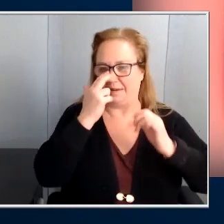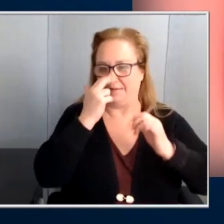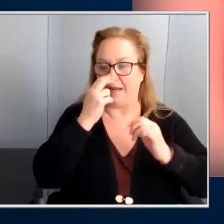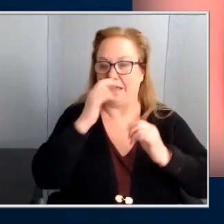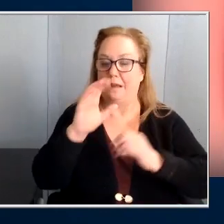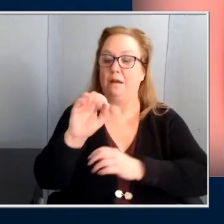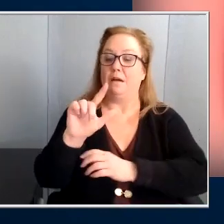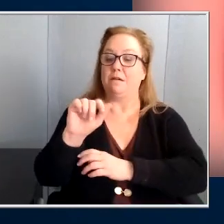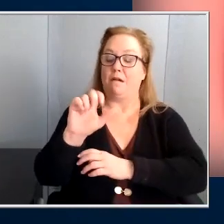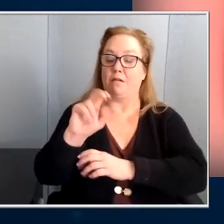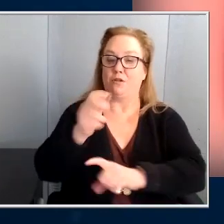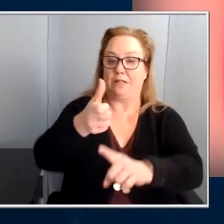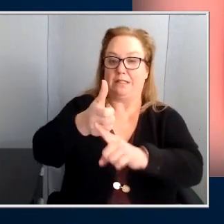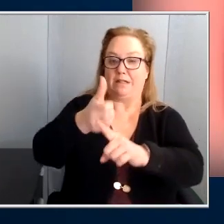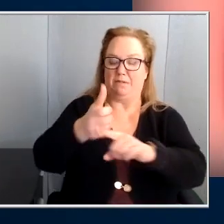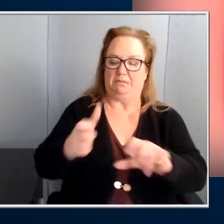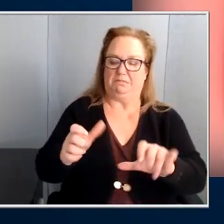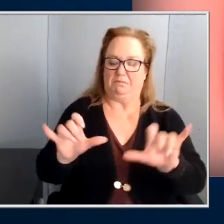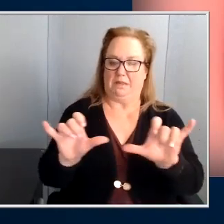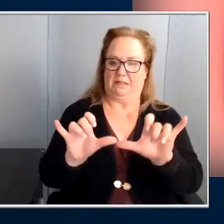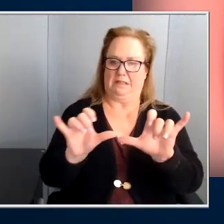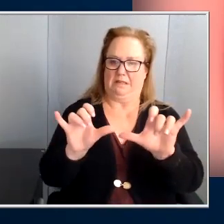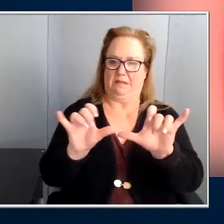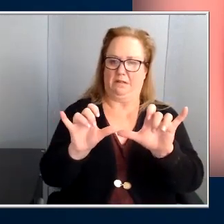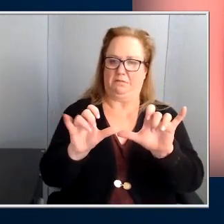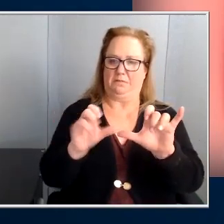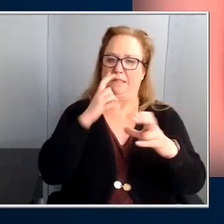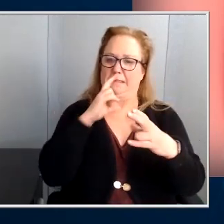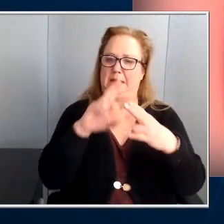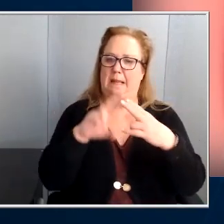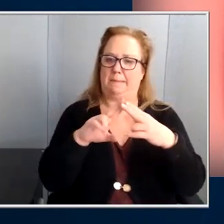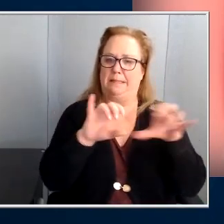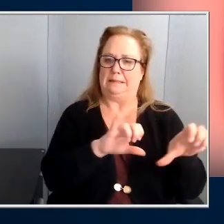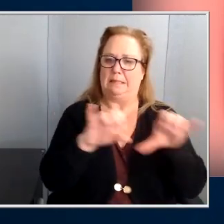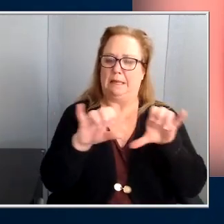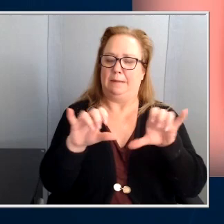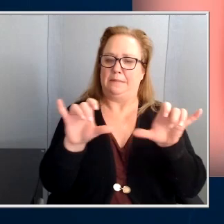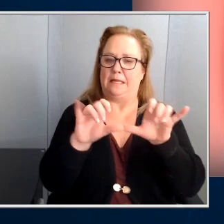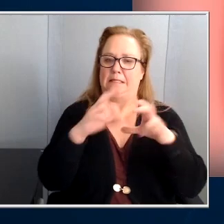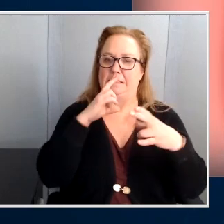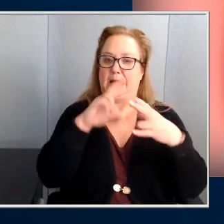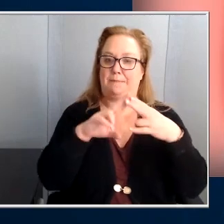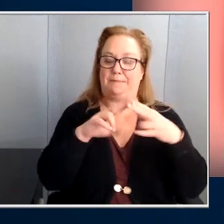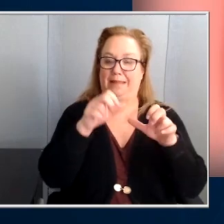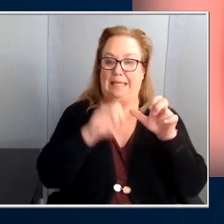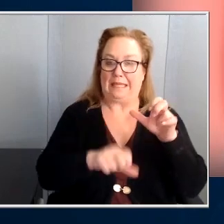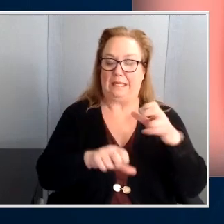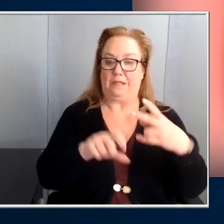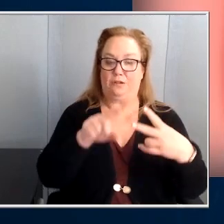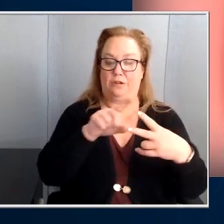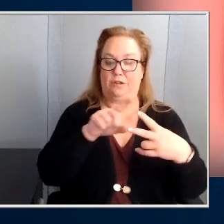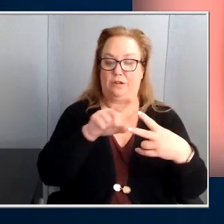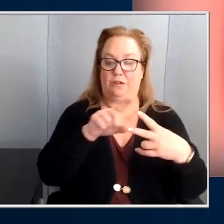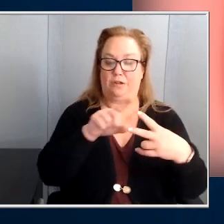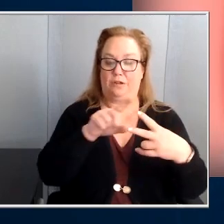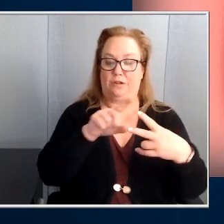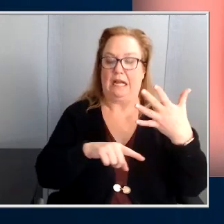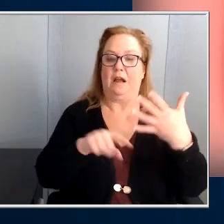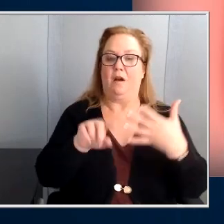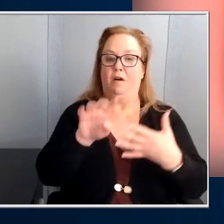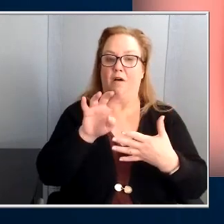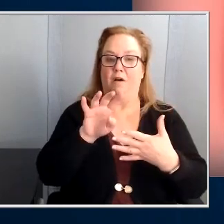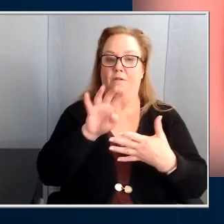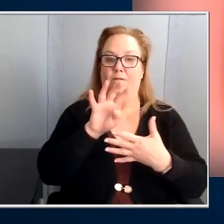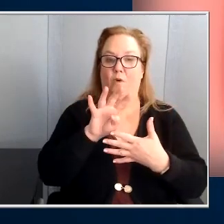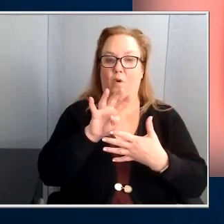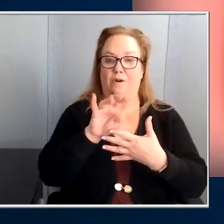collagen, about the size of a postage stamp. Each tile contains 4 tiny radioactive seeds